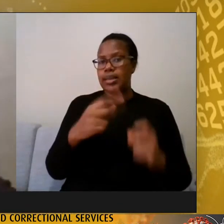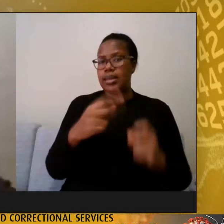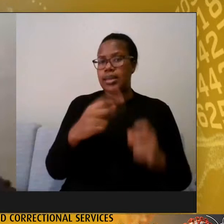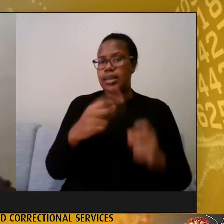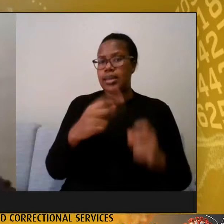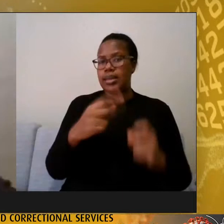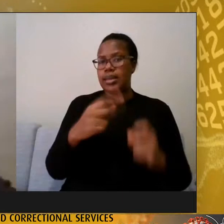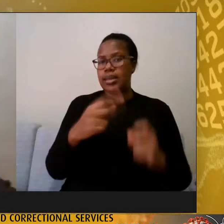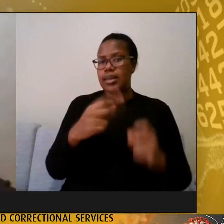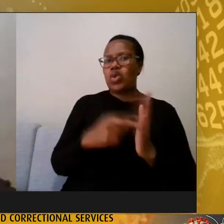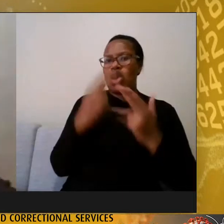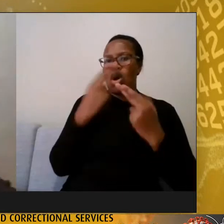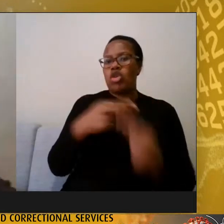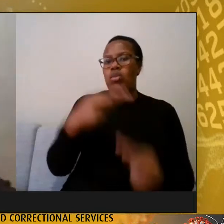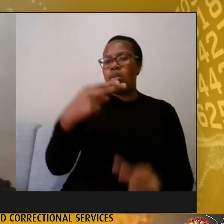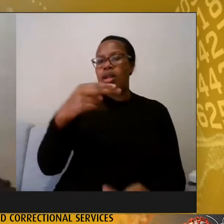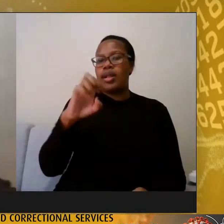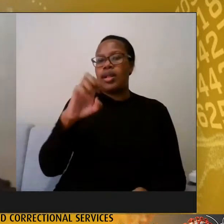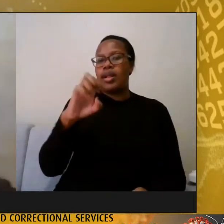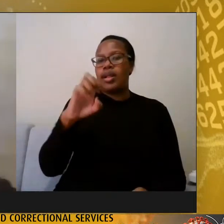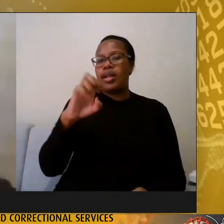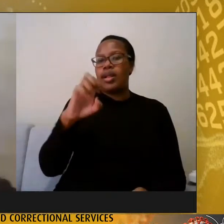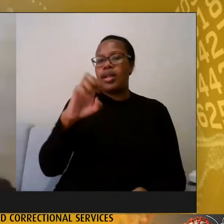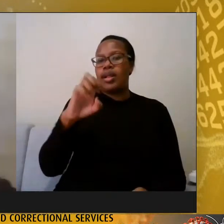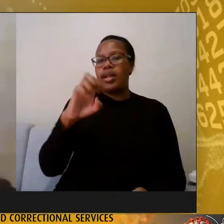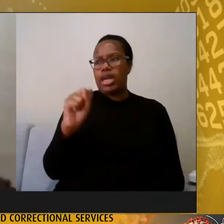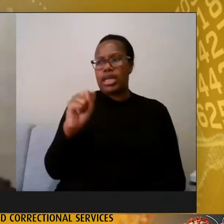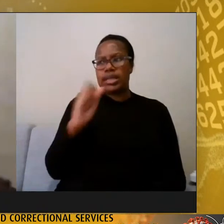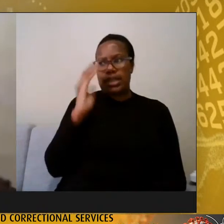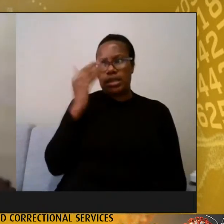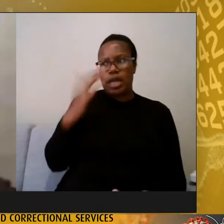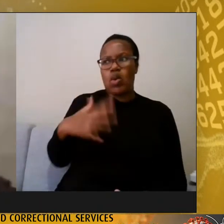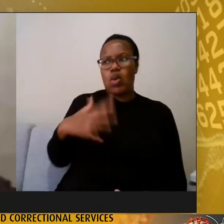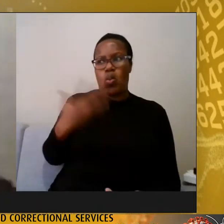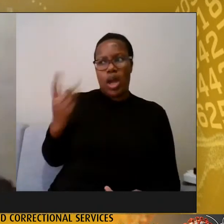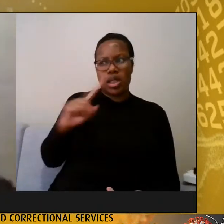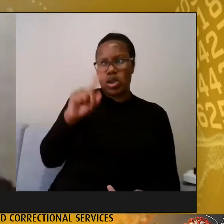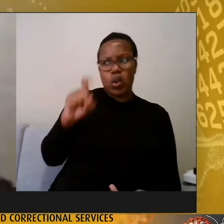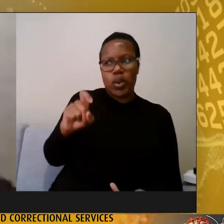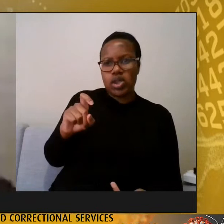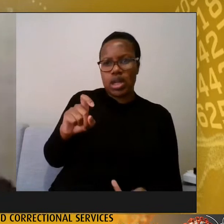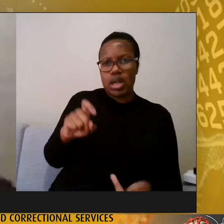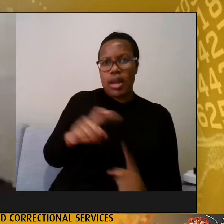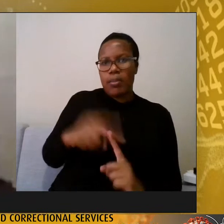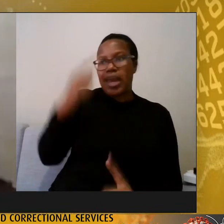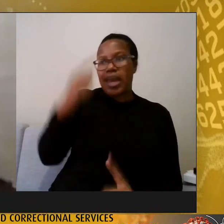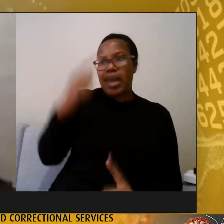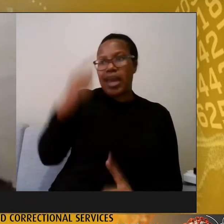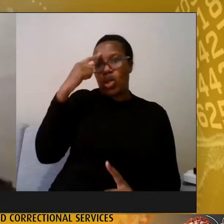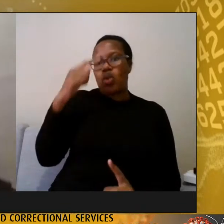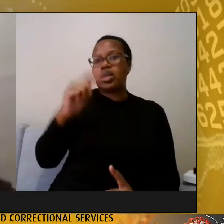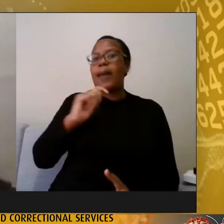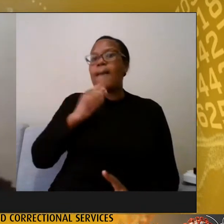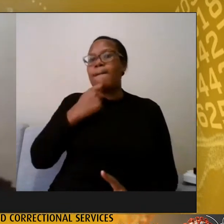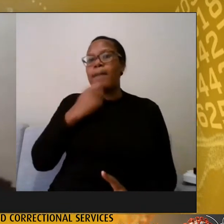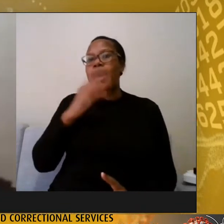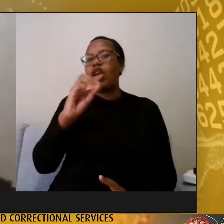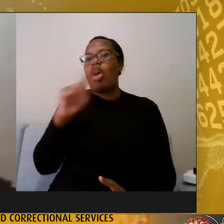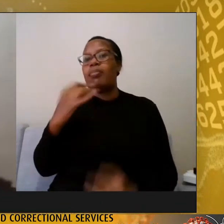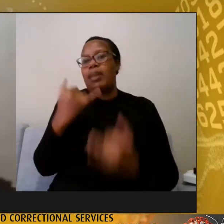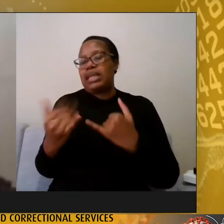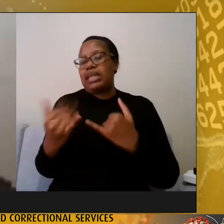Honourable Hendricks. It seems that he wanted to ask a question, but I thought he had left his mic on by mistake.